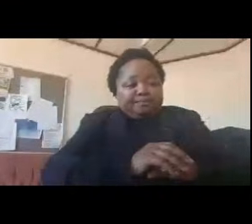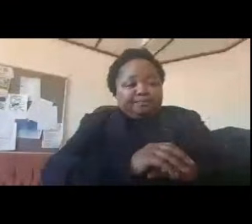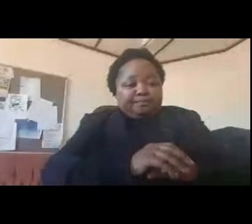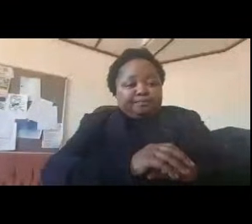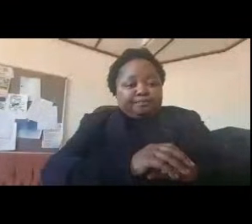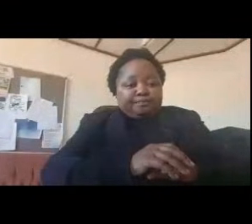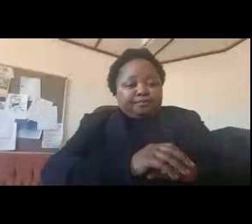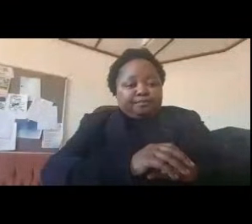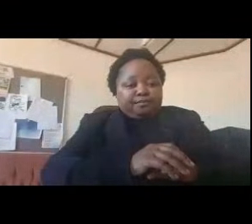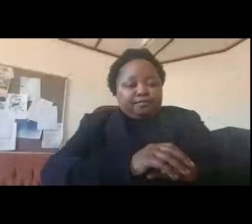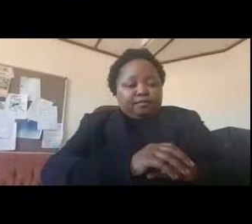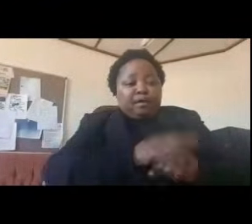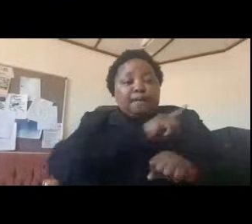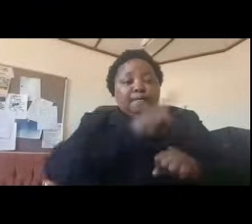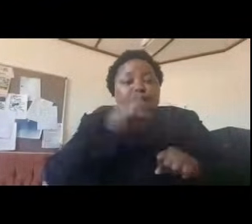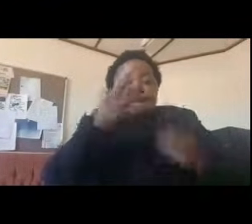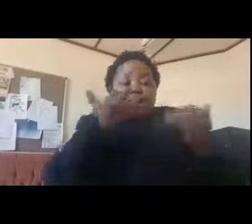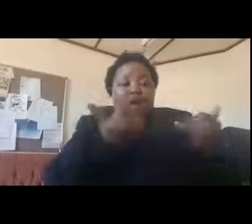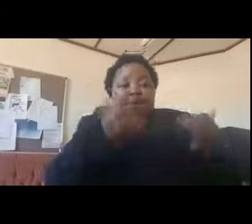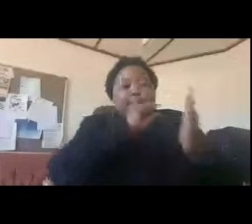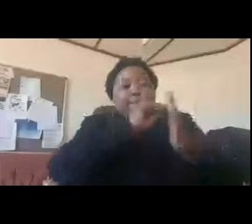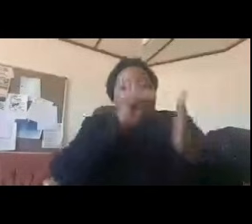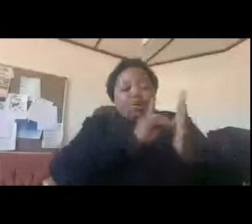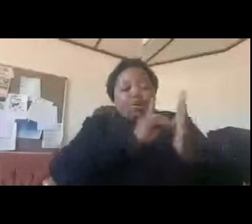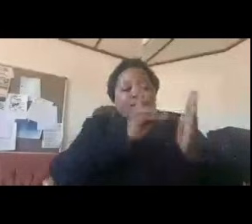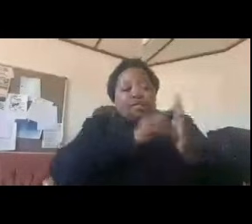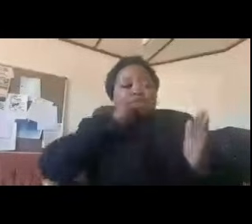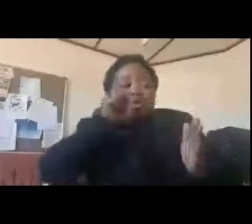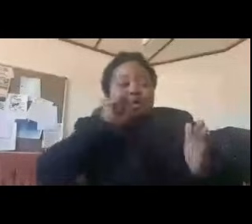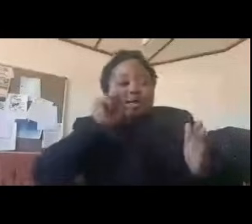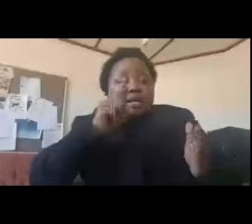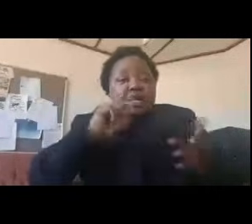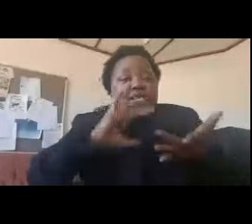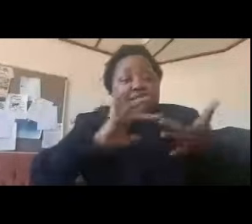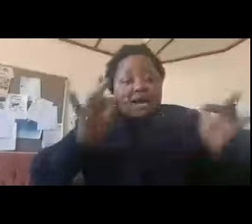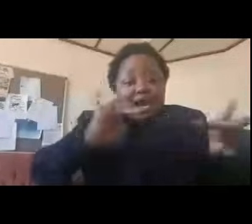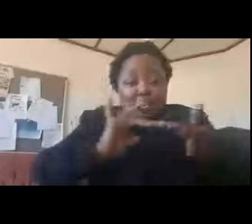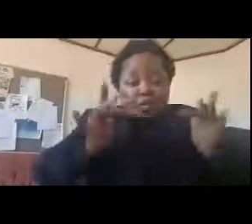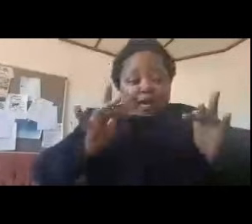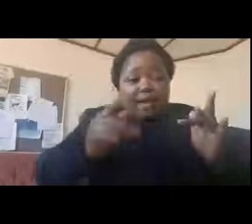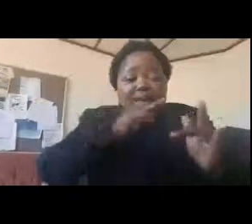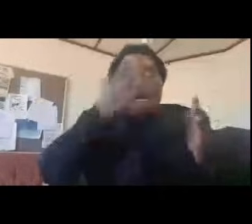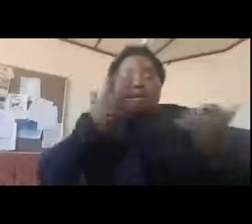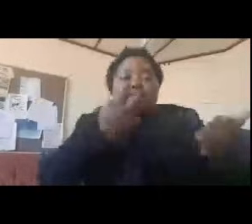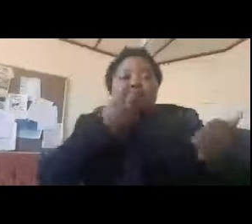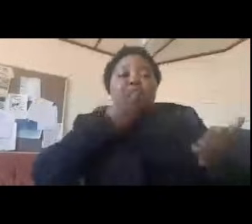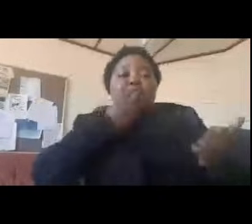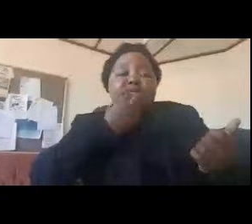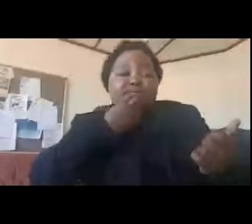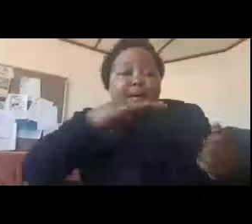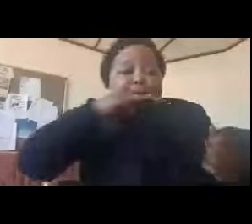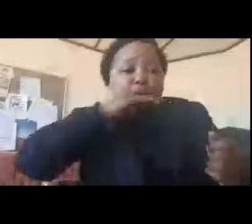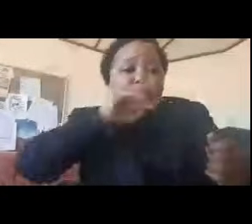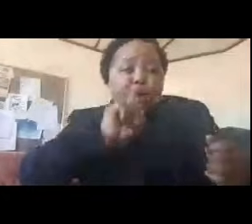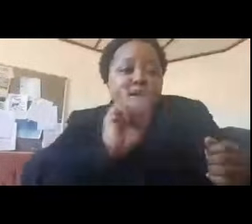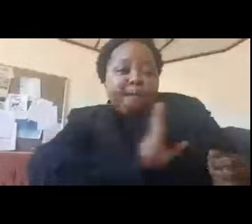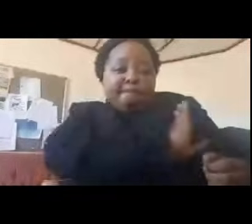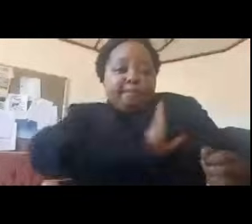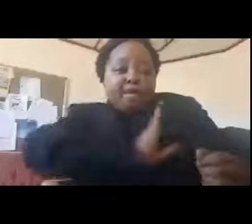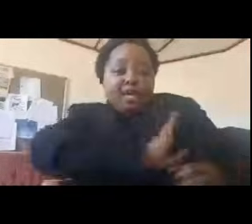The police are the network. But the battery, the behavior of people is very